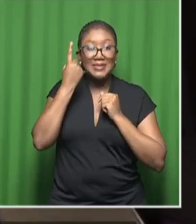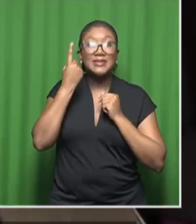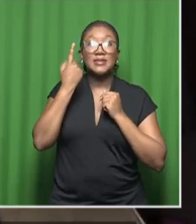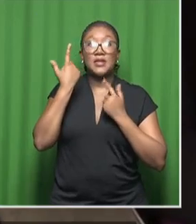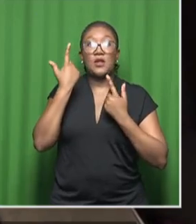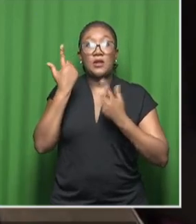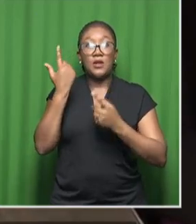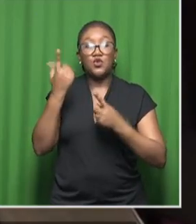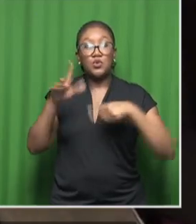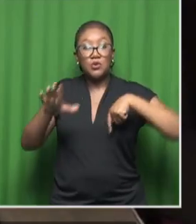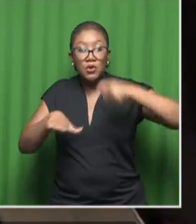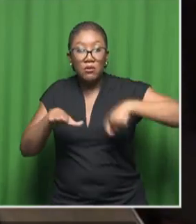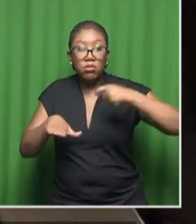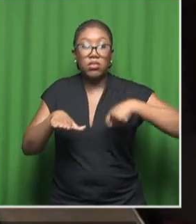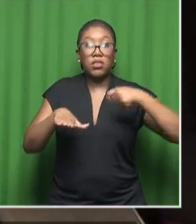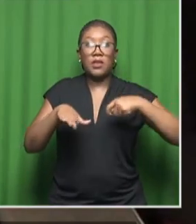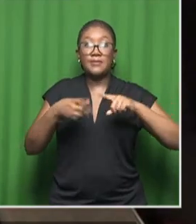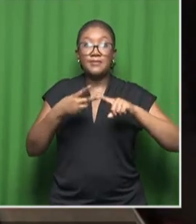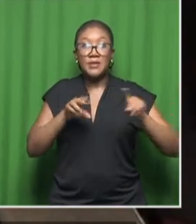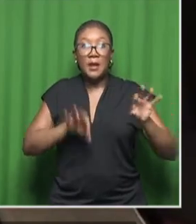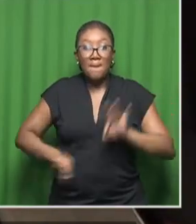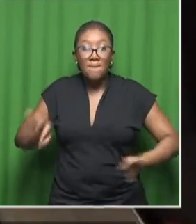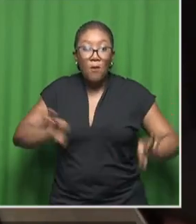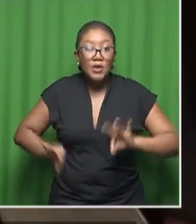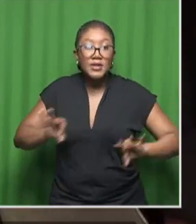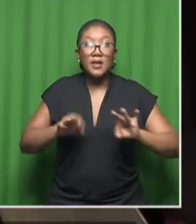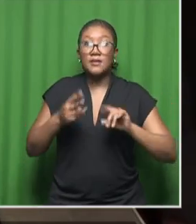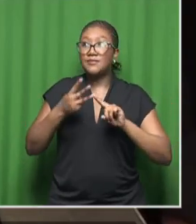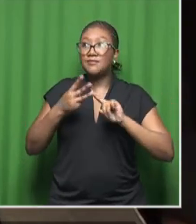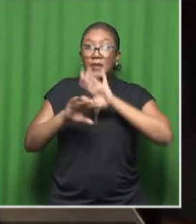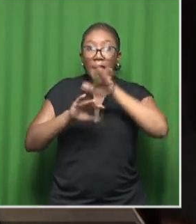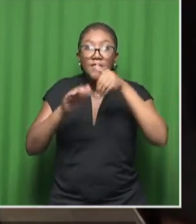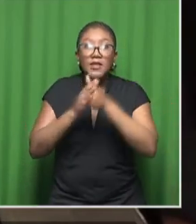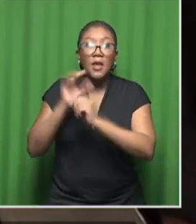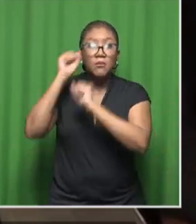hours, days, and weeks to explain.